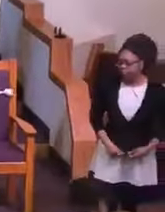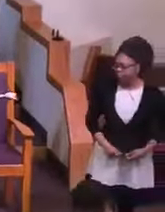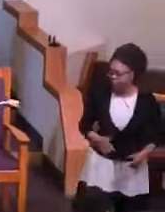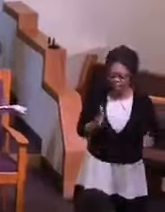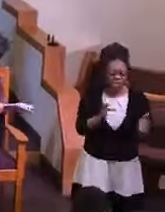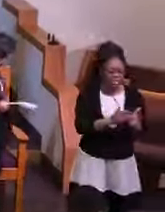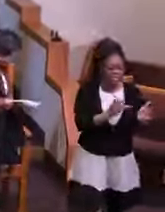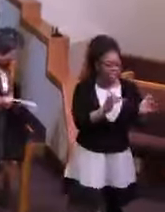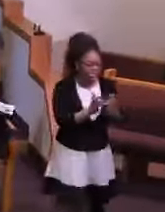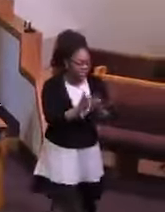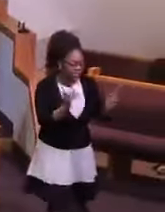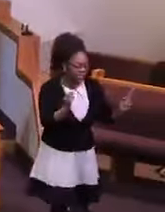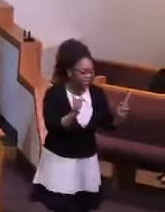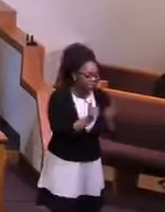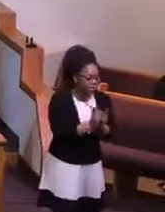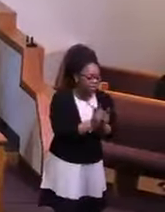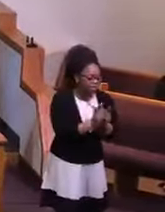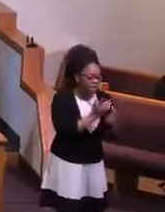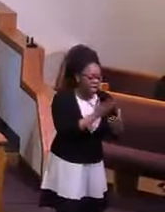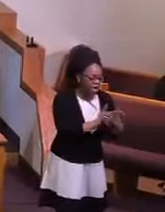Jesus meets a disturbed